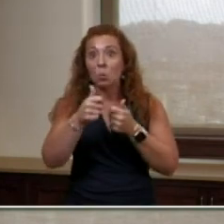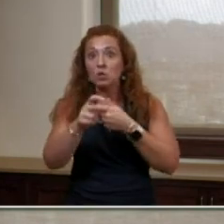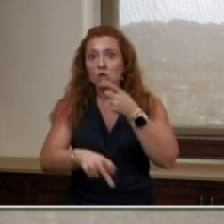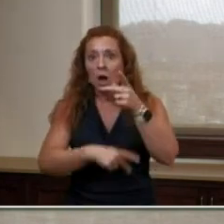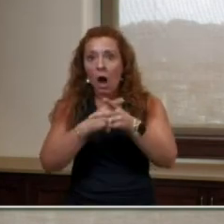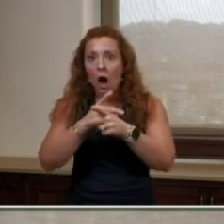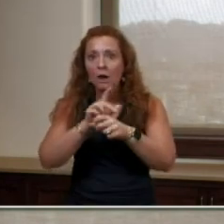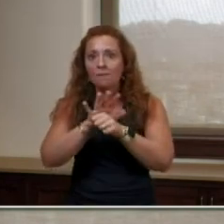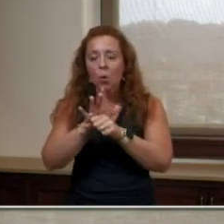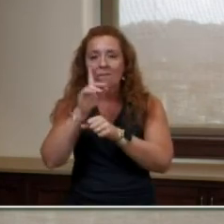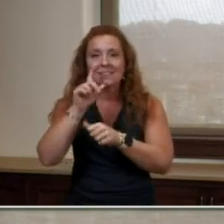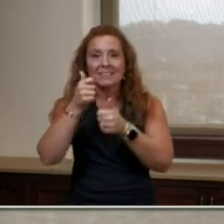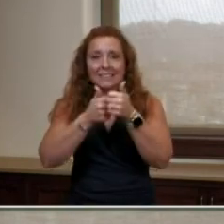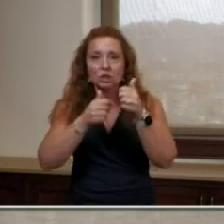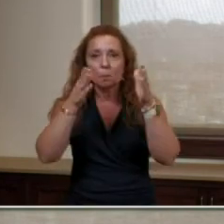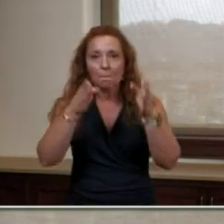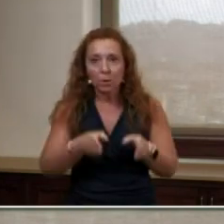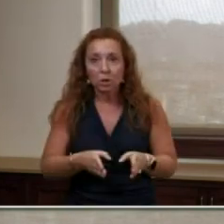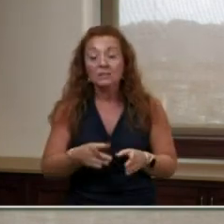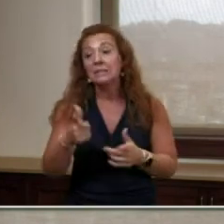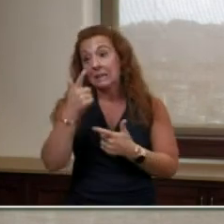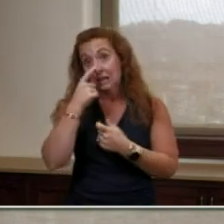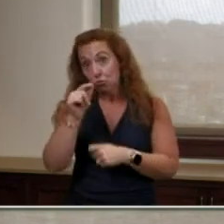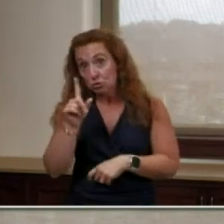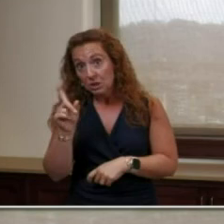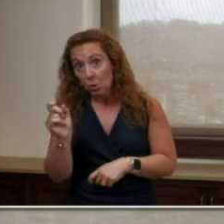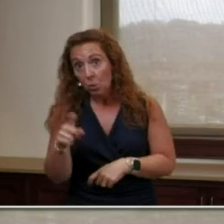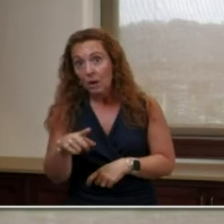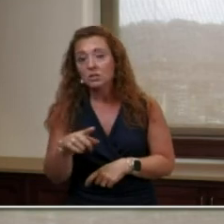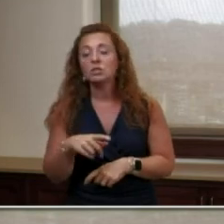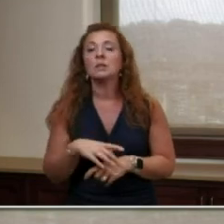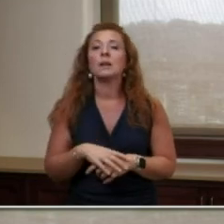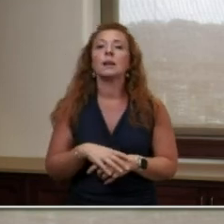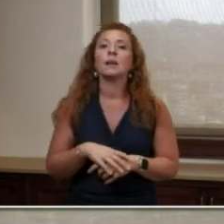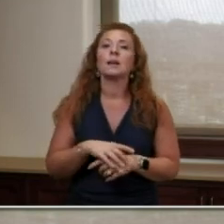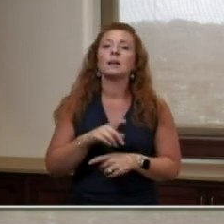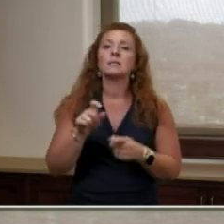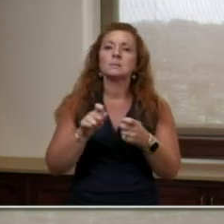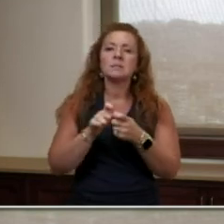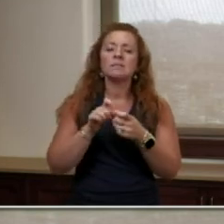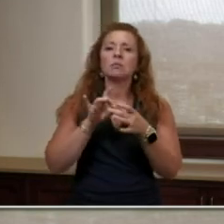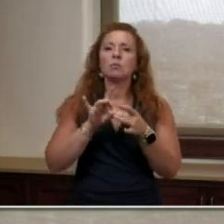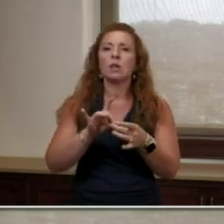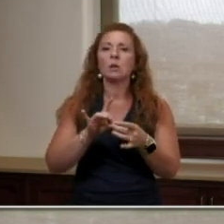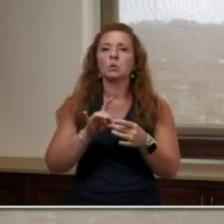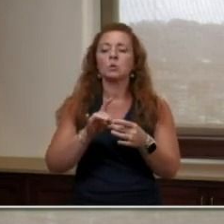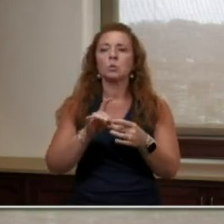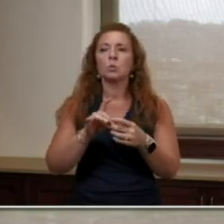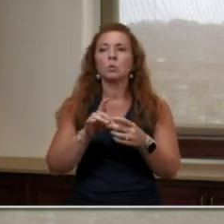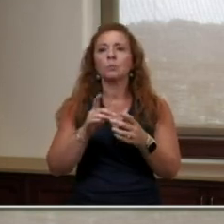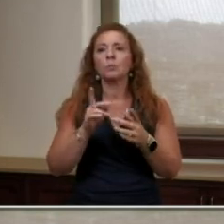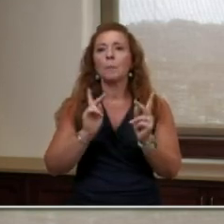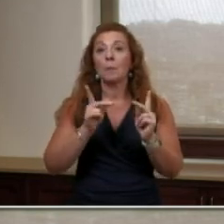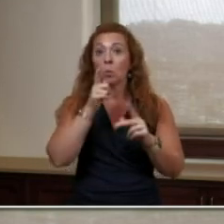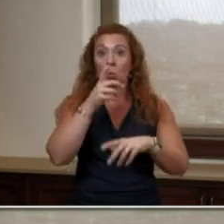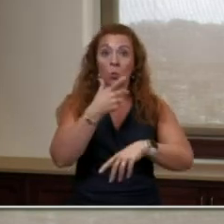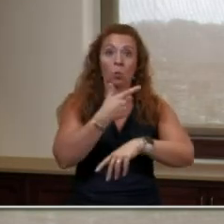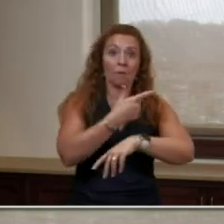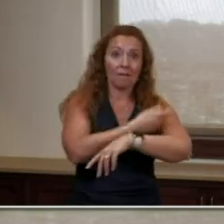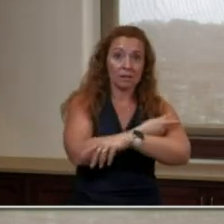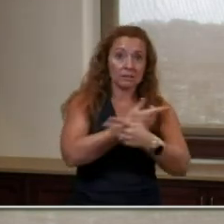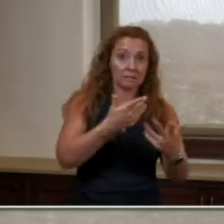so we don't keep track. It is an interesting question, particularly around breakthrough and looking at breakthrough cases to see